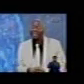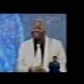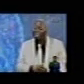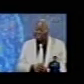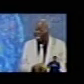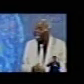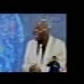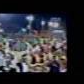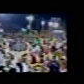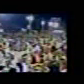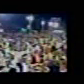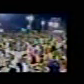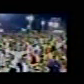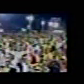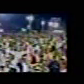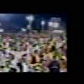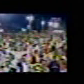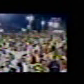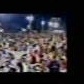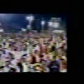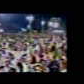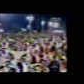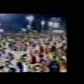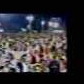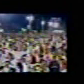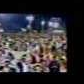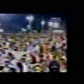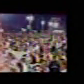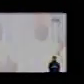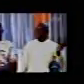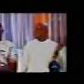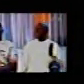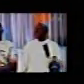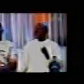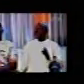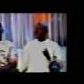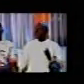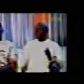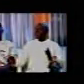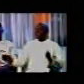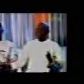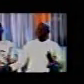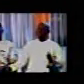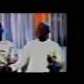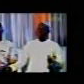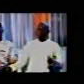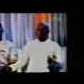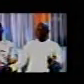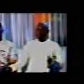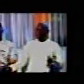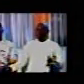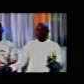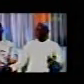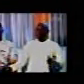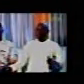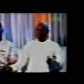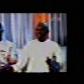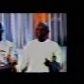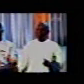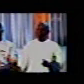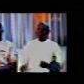of blessing Jacob, and Jacob was yet cast gone out from the presence of Isaac, his